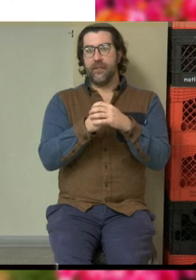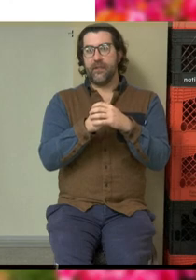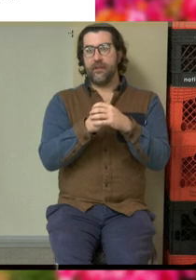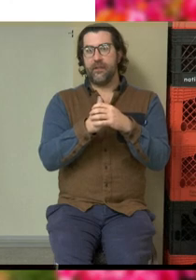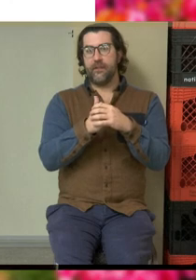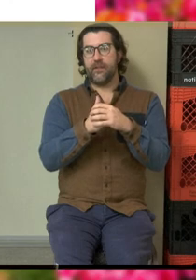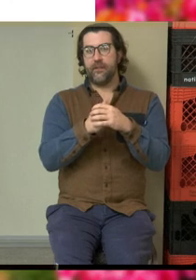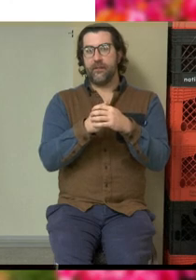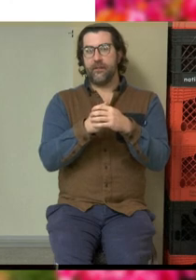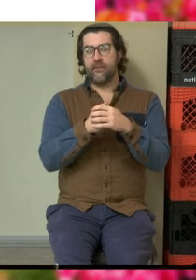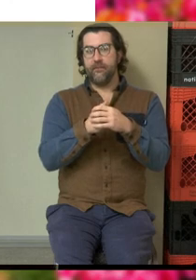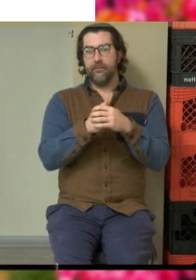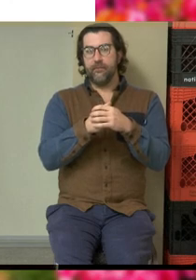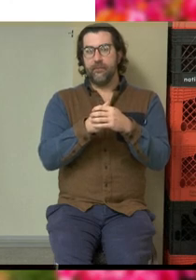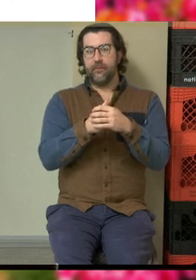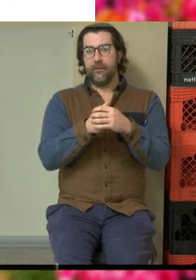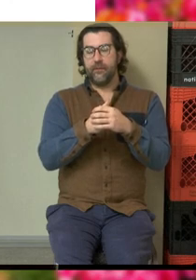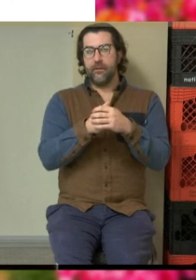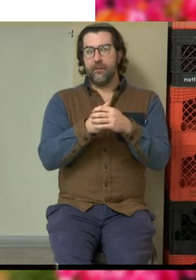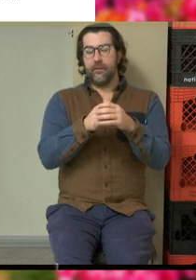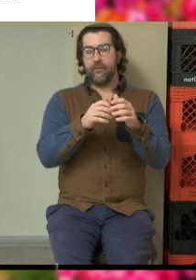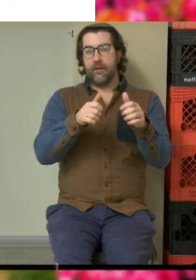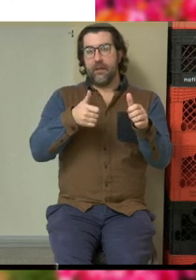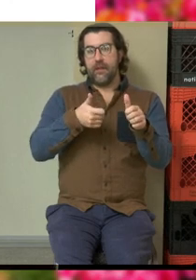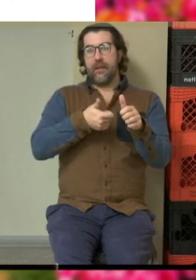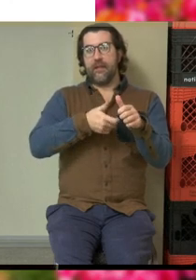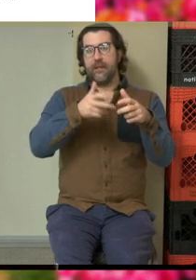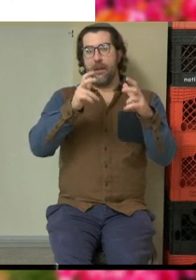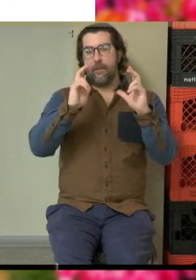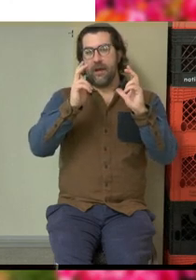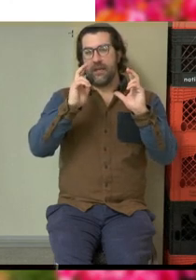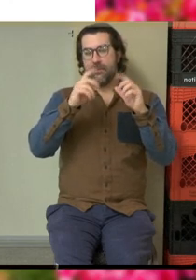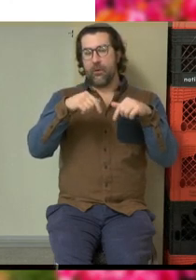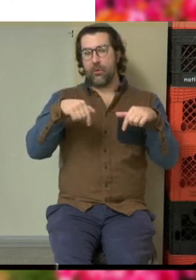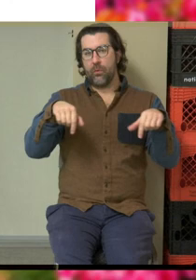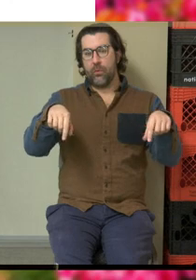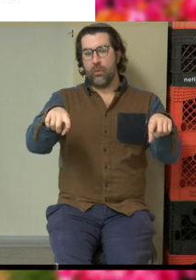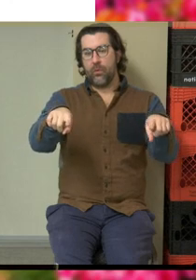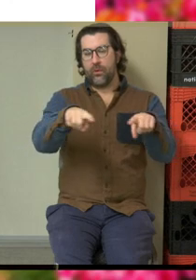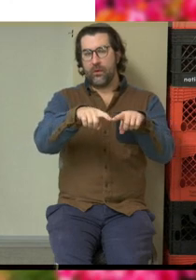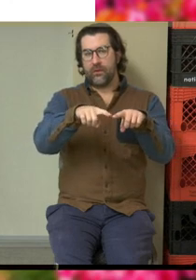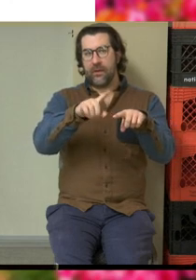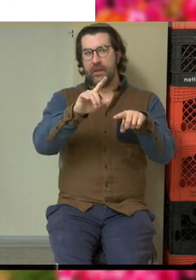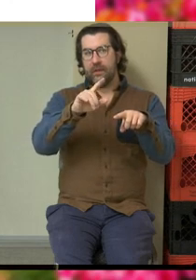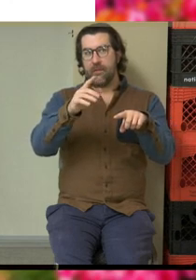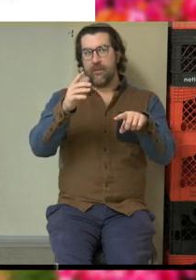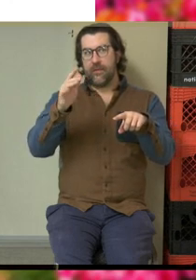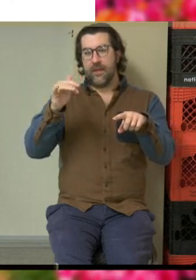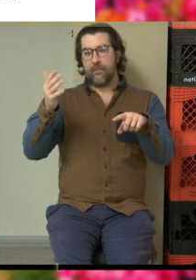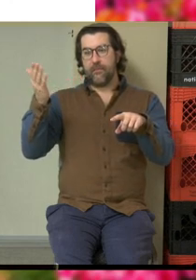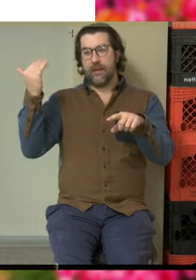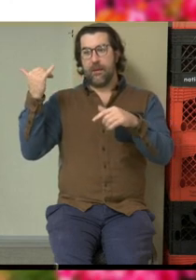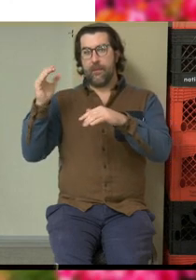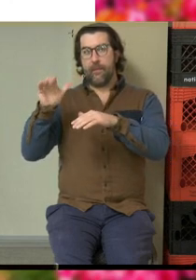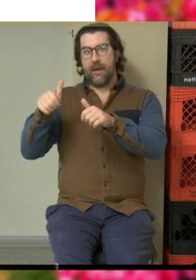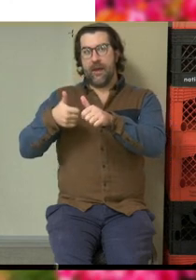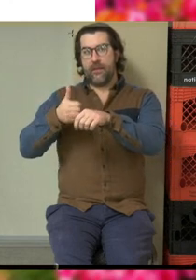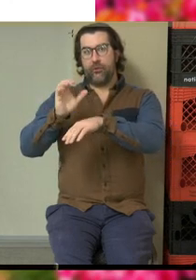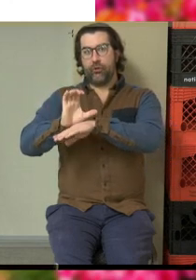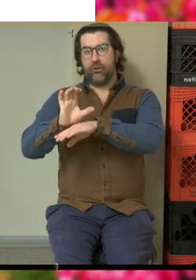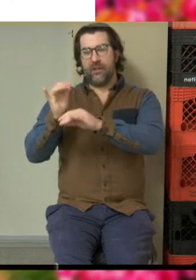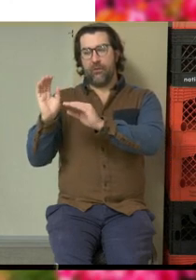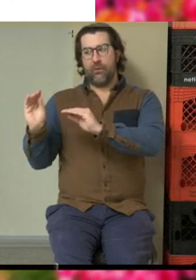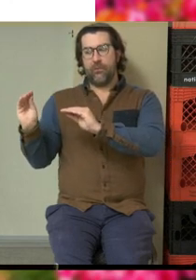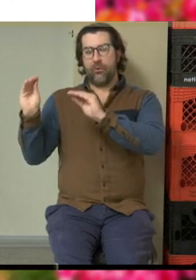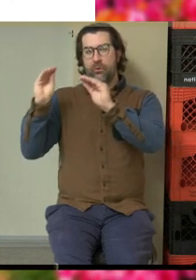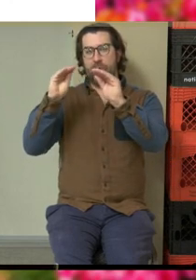that is the relocated basketball courts. So those would be moved from behind the church to sort of